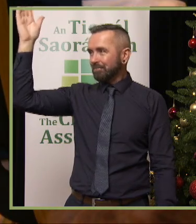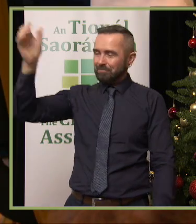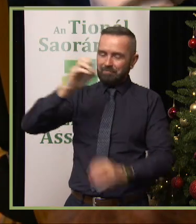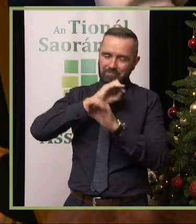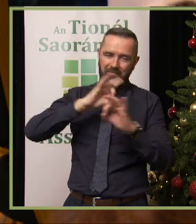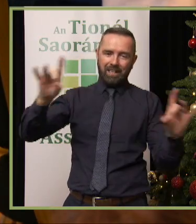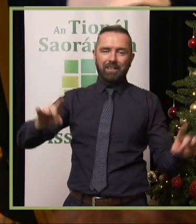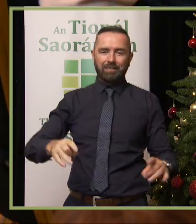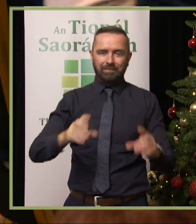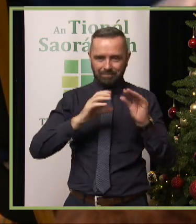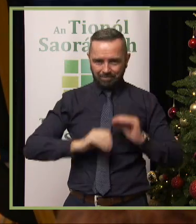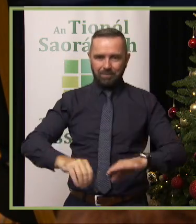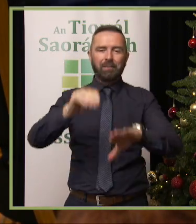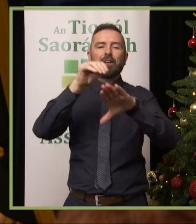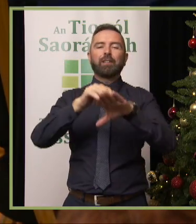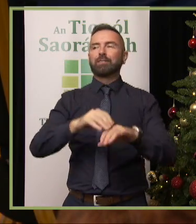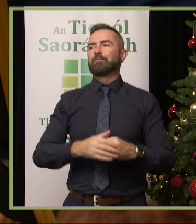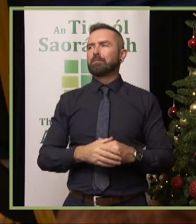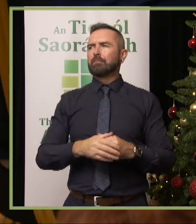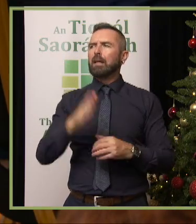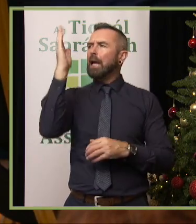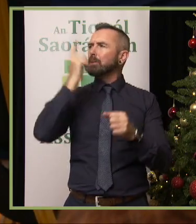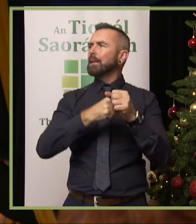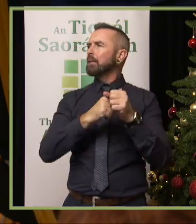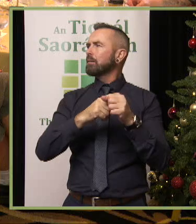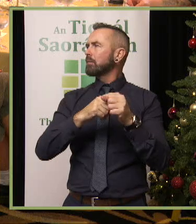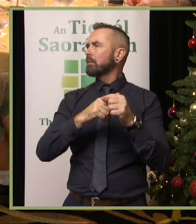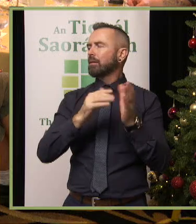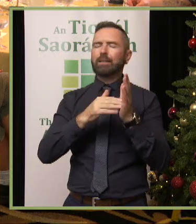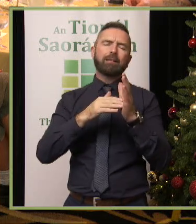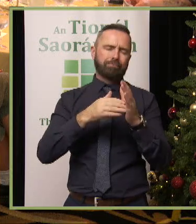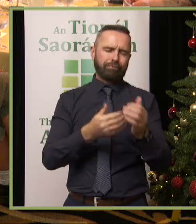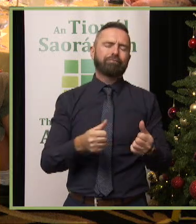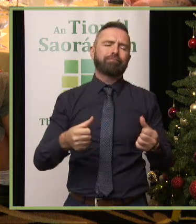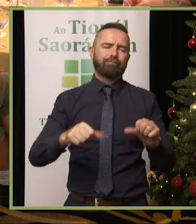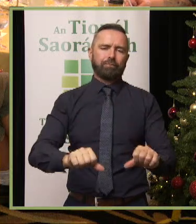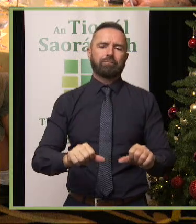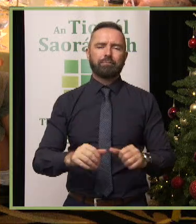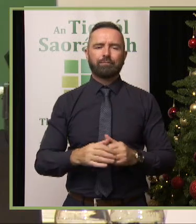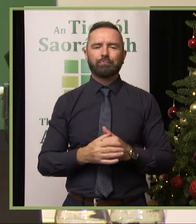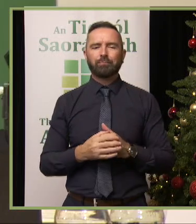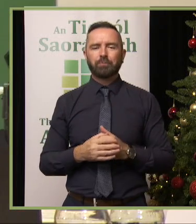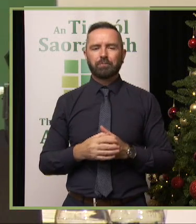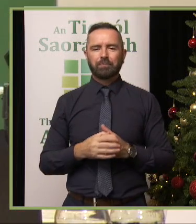Okay. Is that a carry? Can I get hands up again? Okay, that's carried. Thank you. It's a plan.